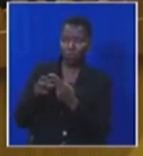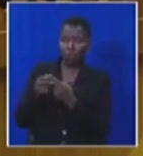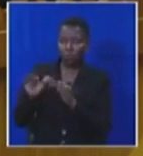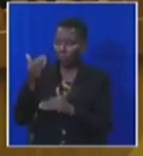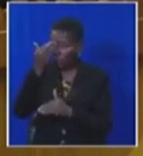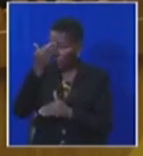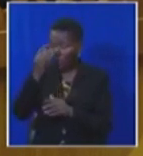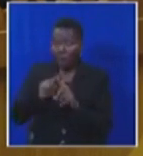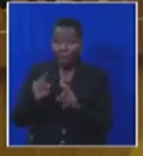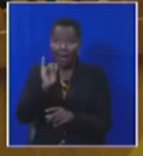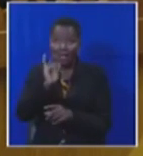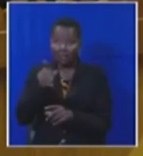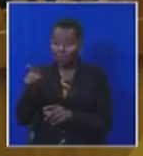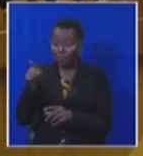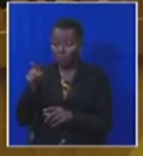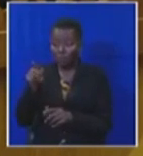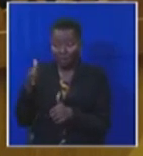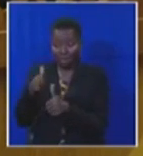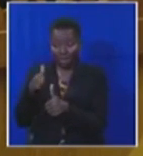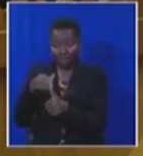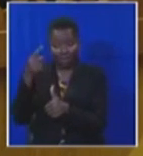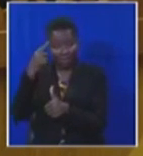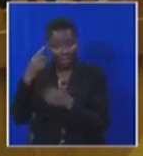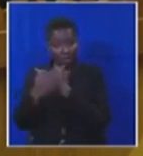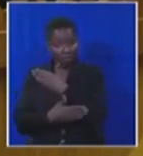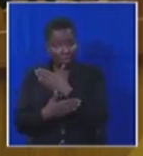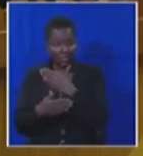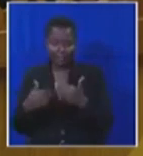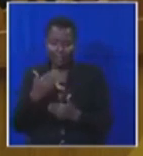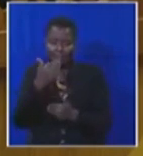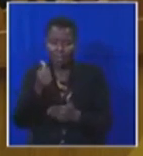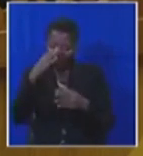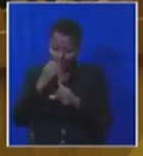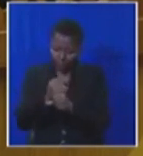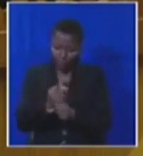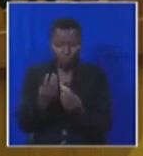But if you won't put South Africa first, at least put the children of this country first.